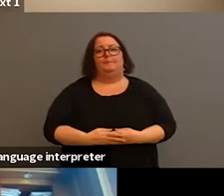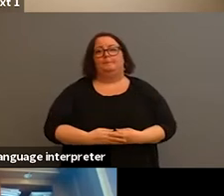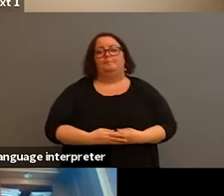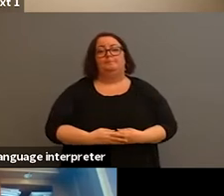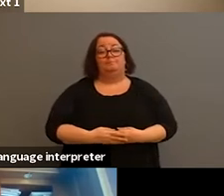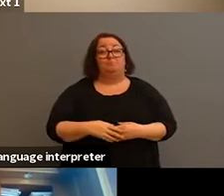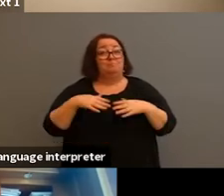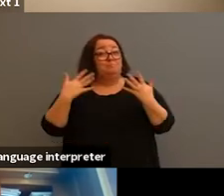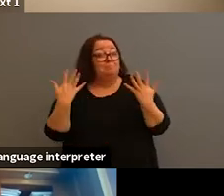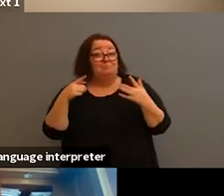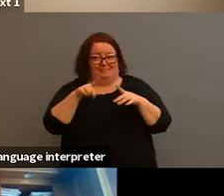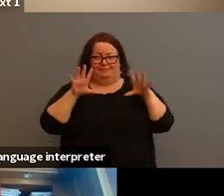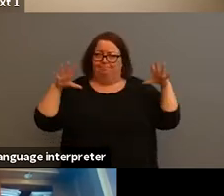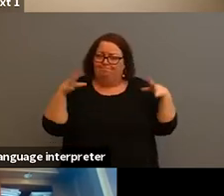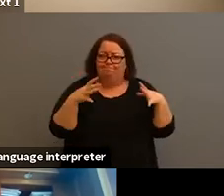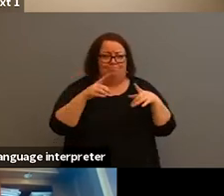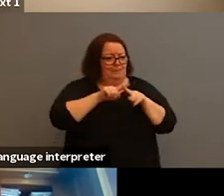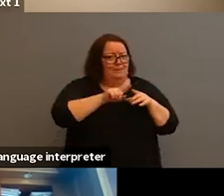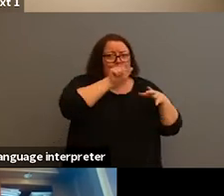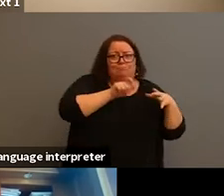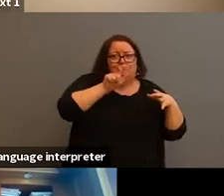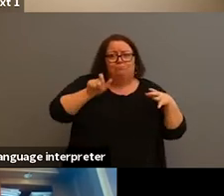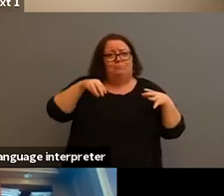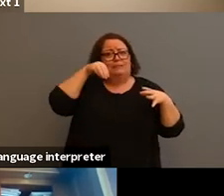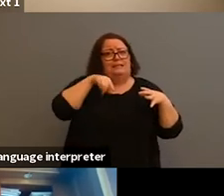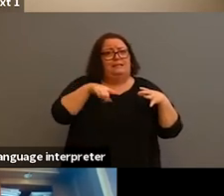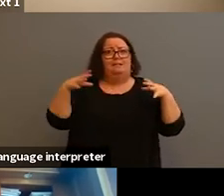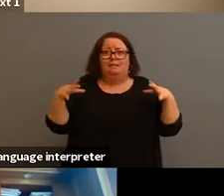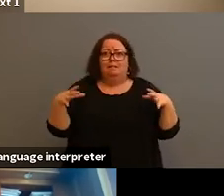people are actually left behind, are not thought of, or are